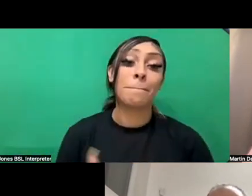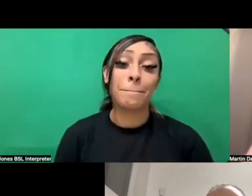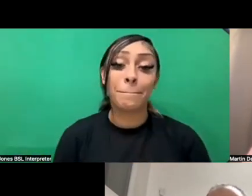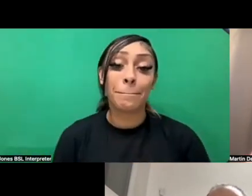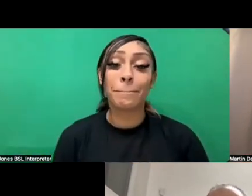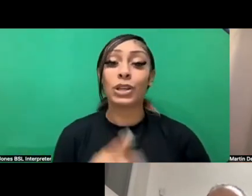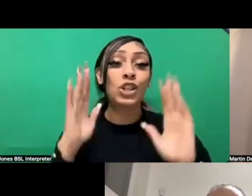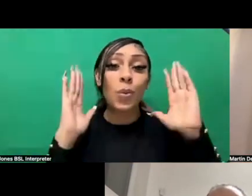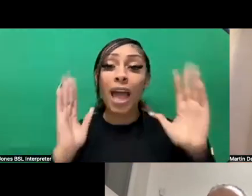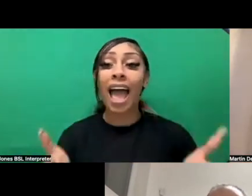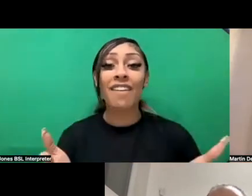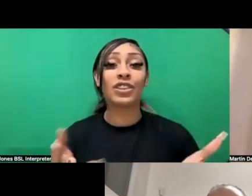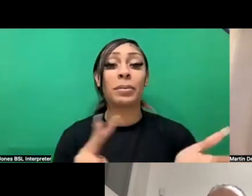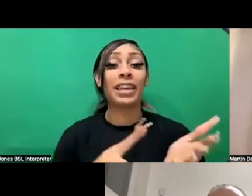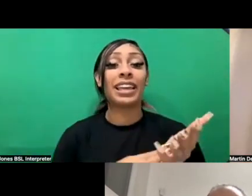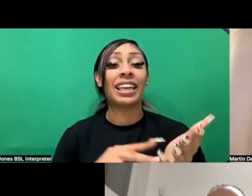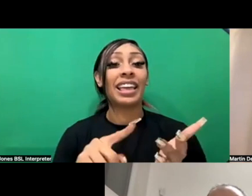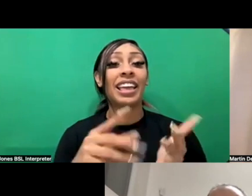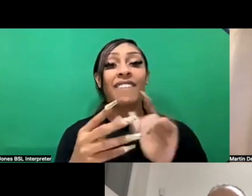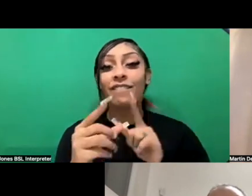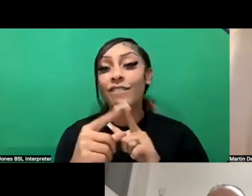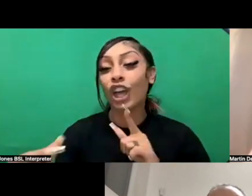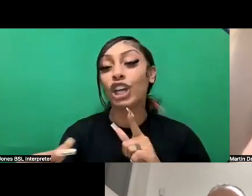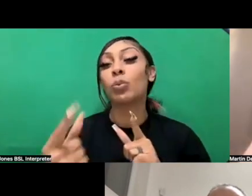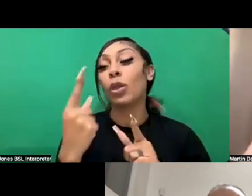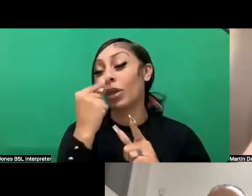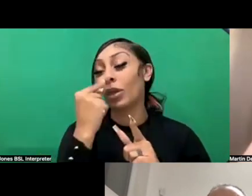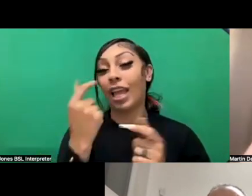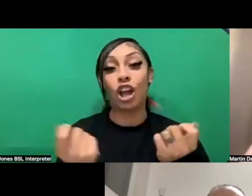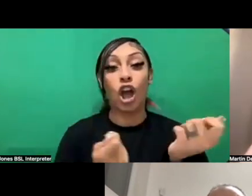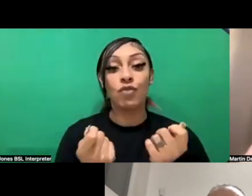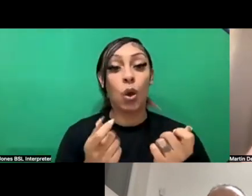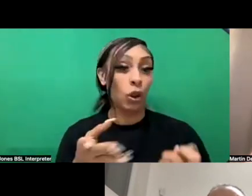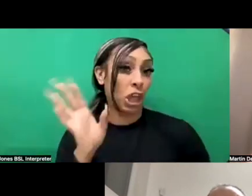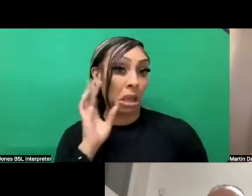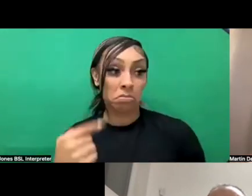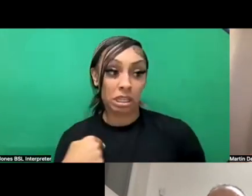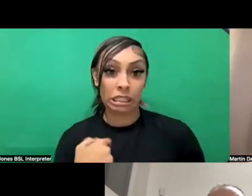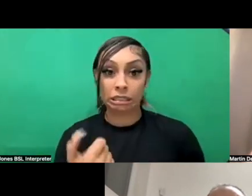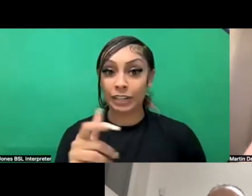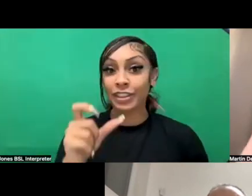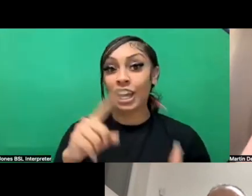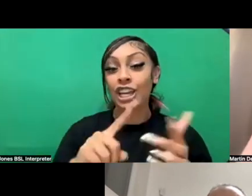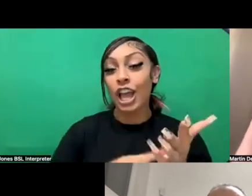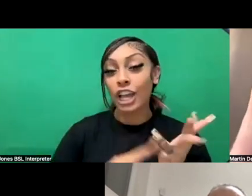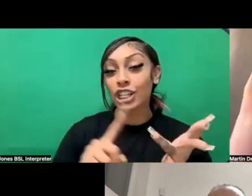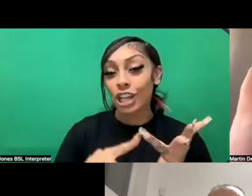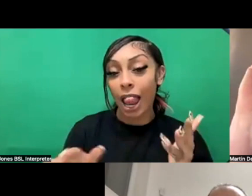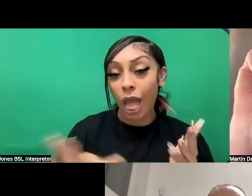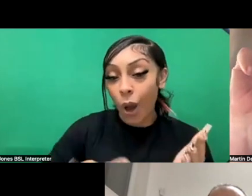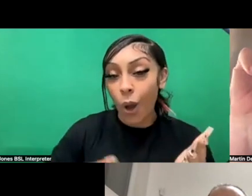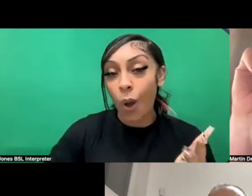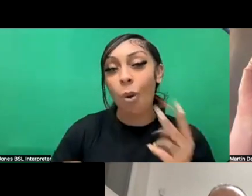be a virtuoso to be able to get good expressive control. I'm not, and you heard the cello sound I was able to get, or the other